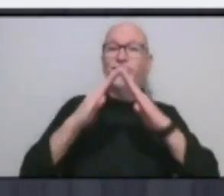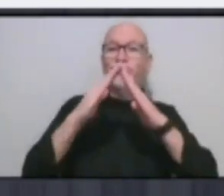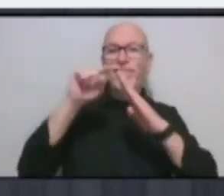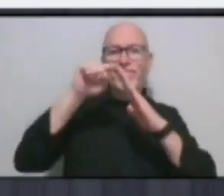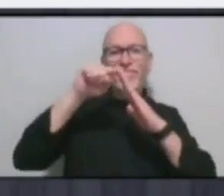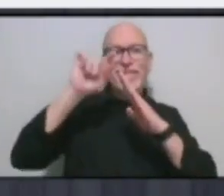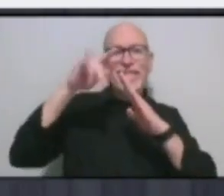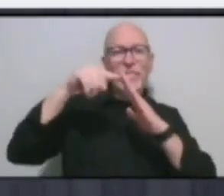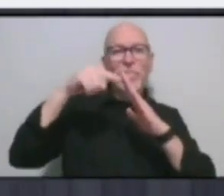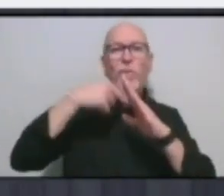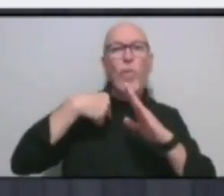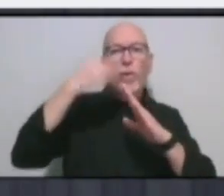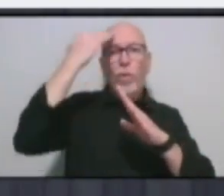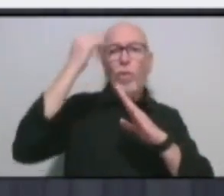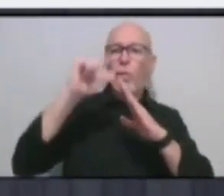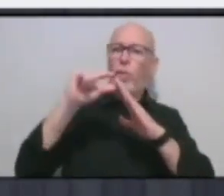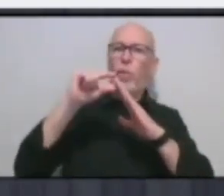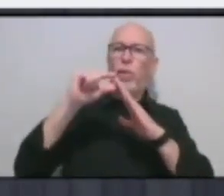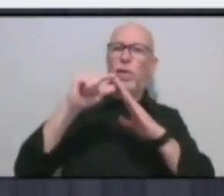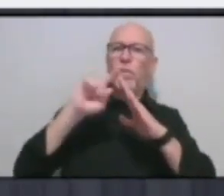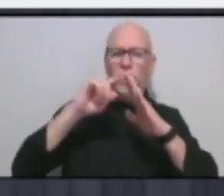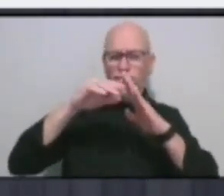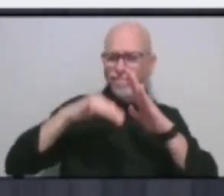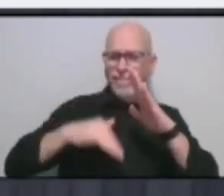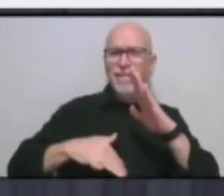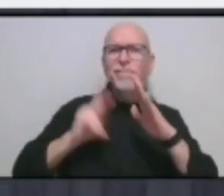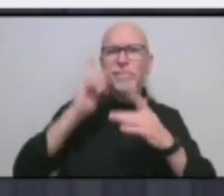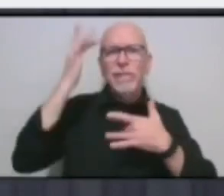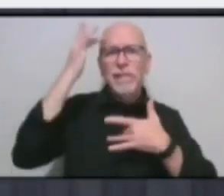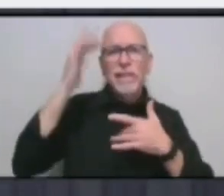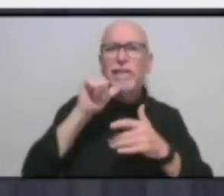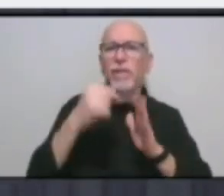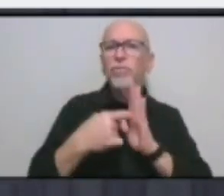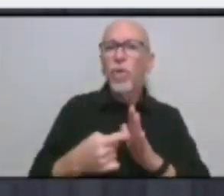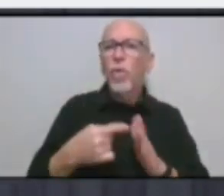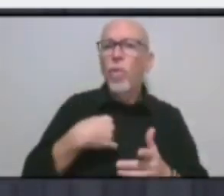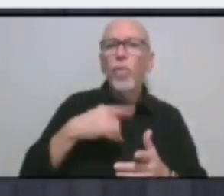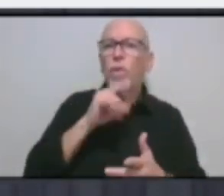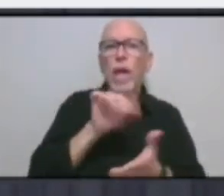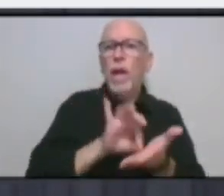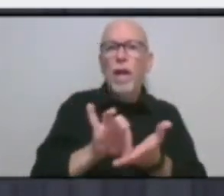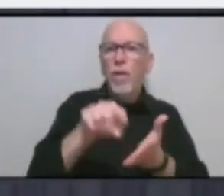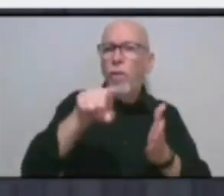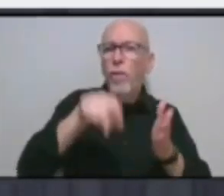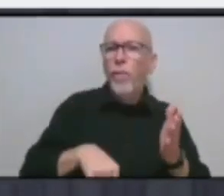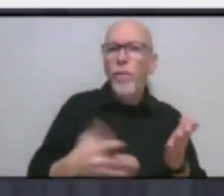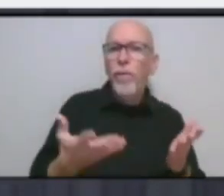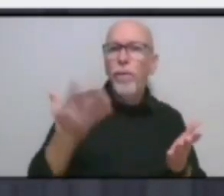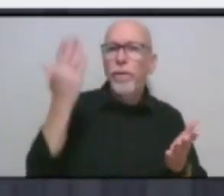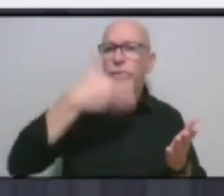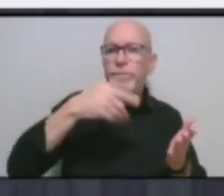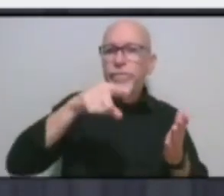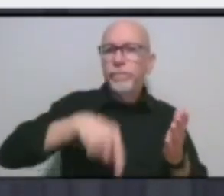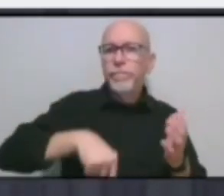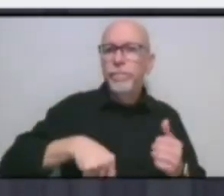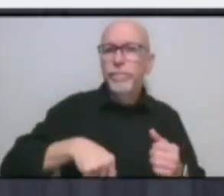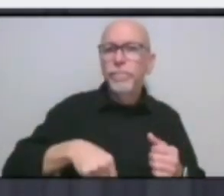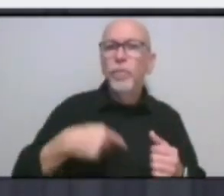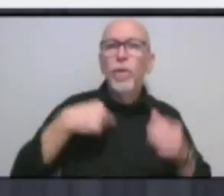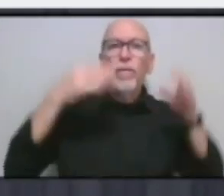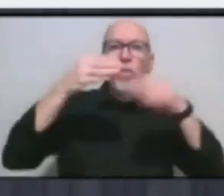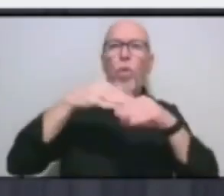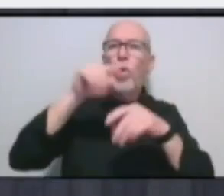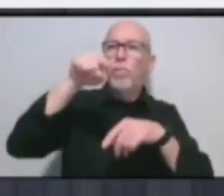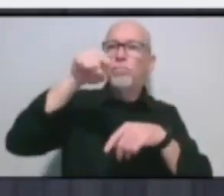was important to understand. The people that were our cases that we would have otherwise really only concentrated on were